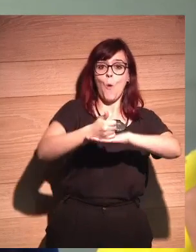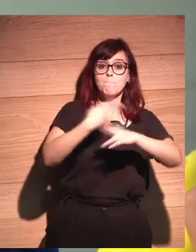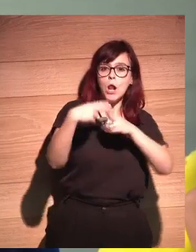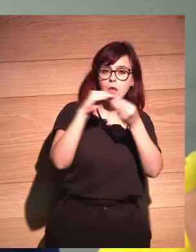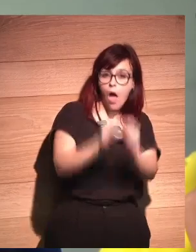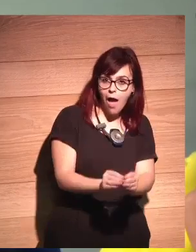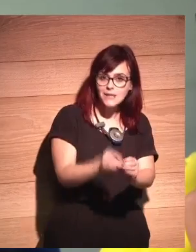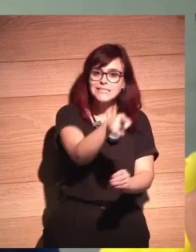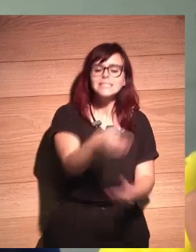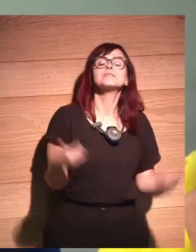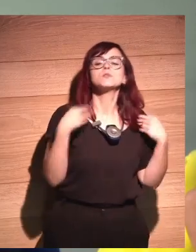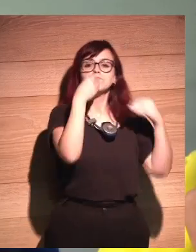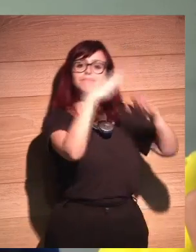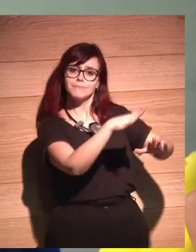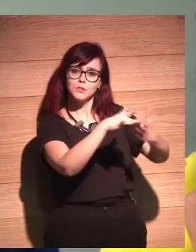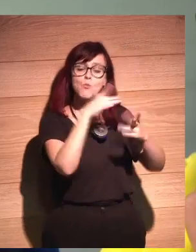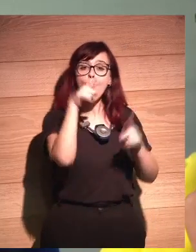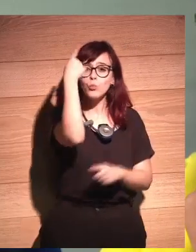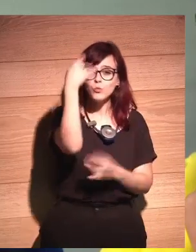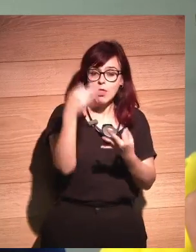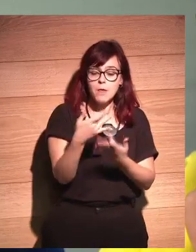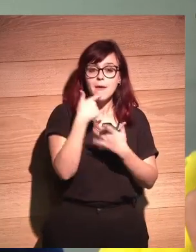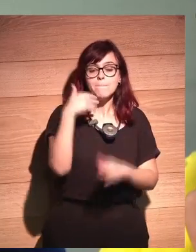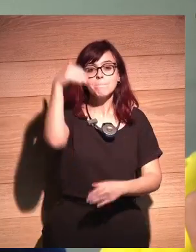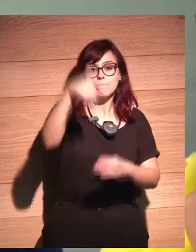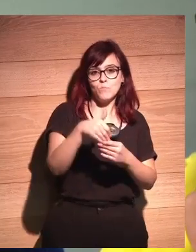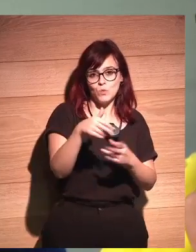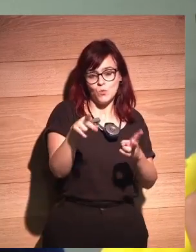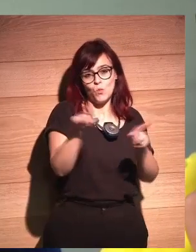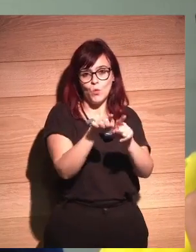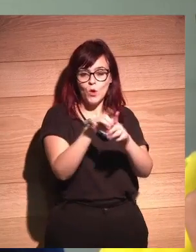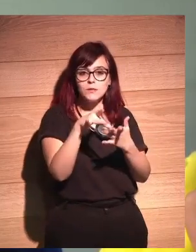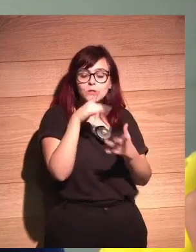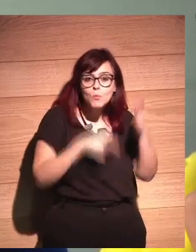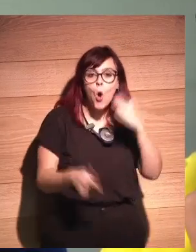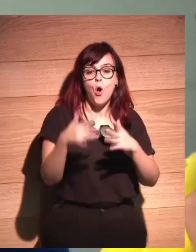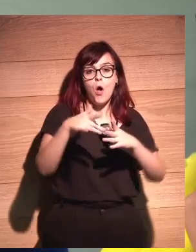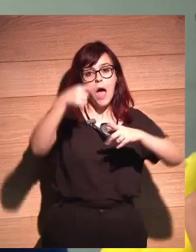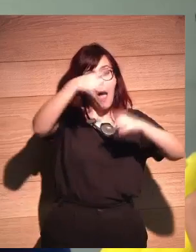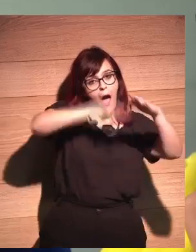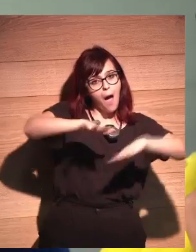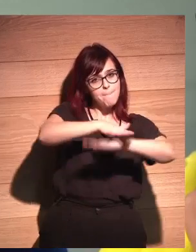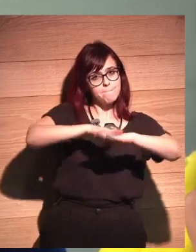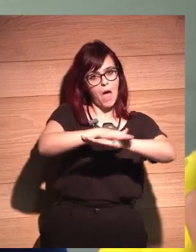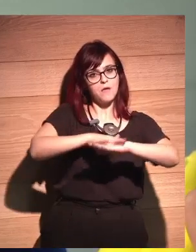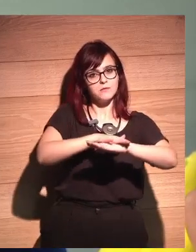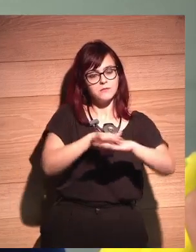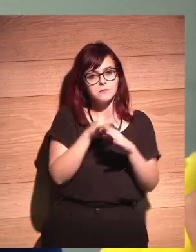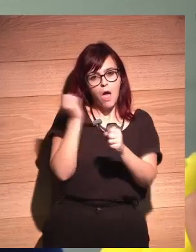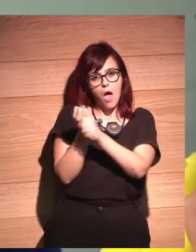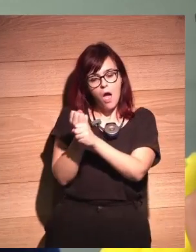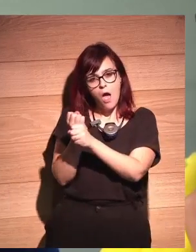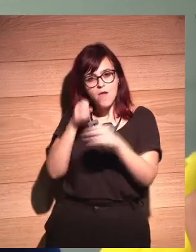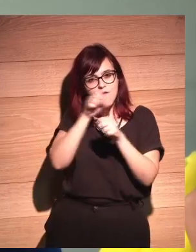countries and who develop the policies in countries, etc. We're speaking about the cultural shift that is the bottom up. The people